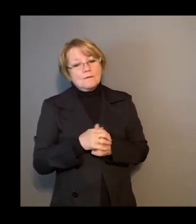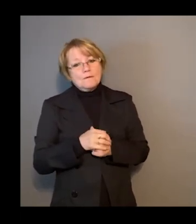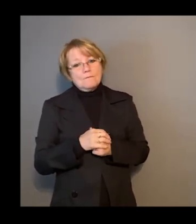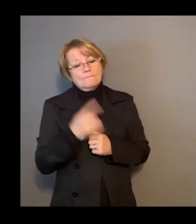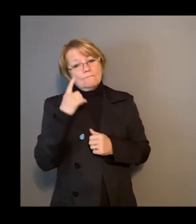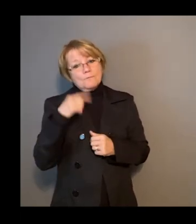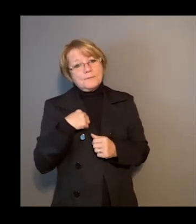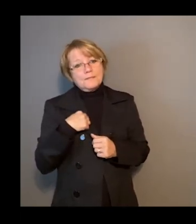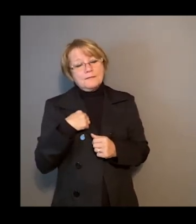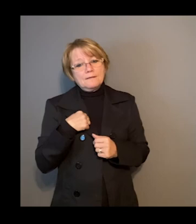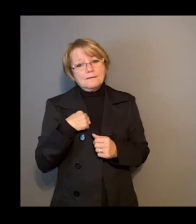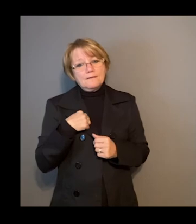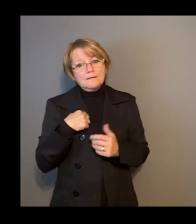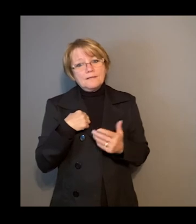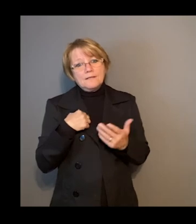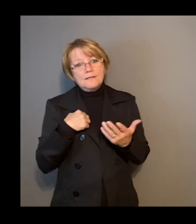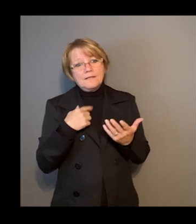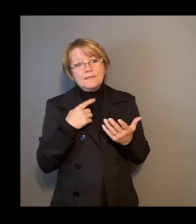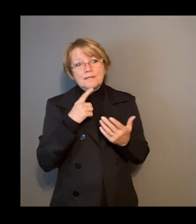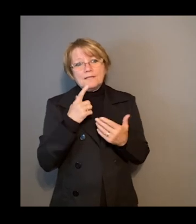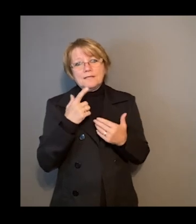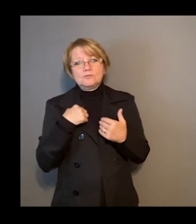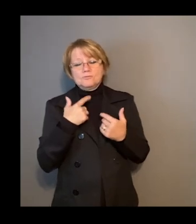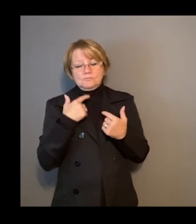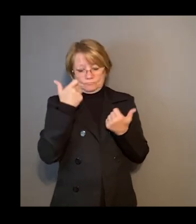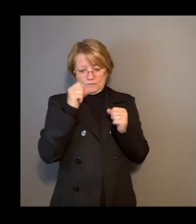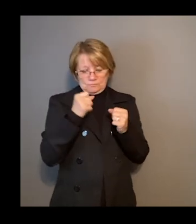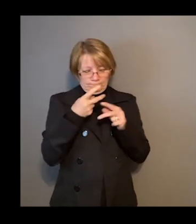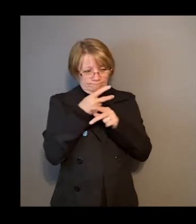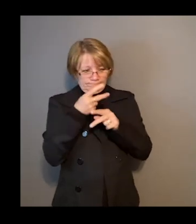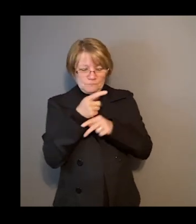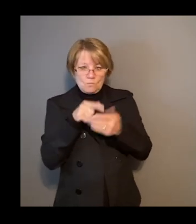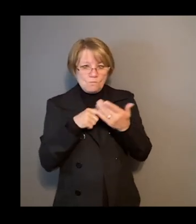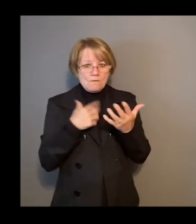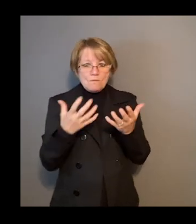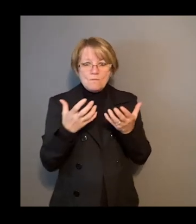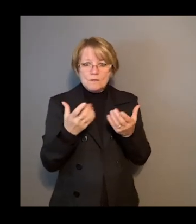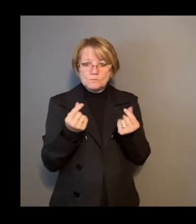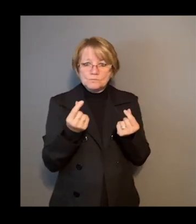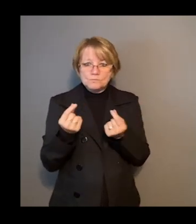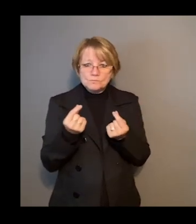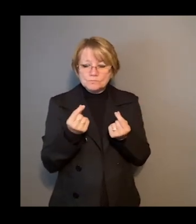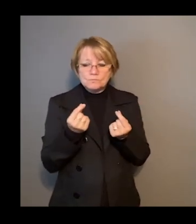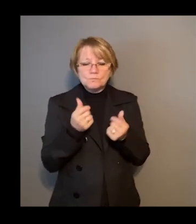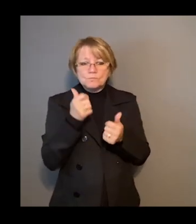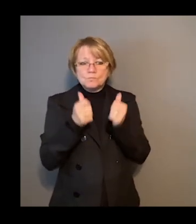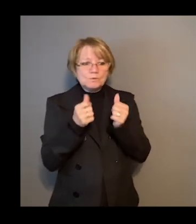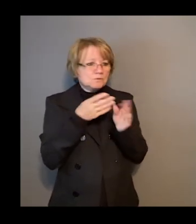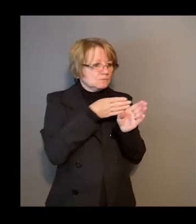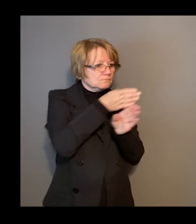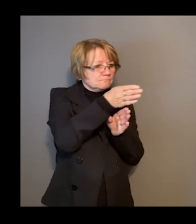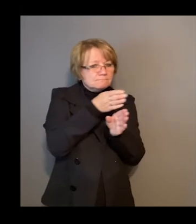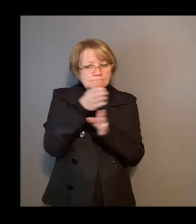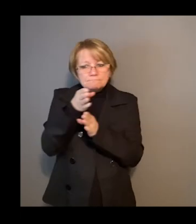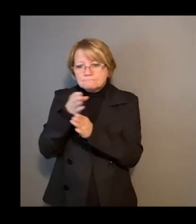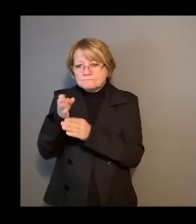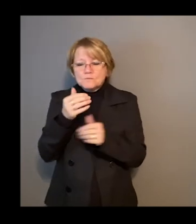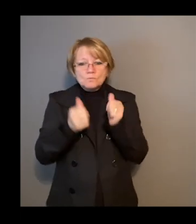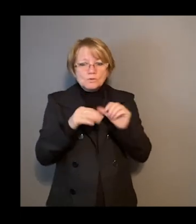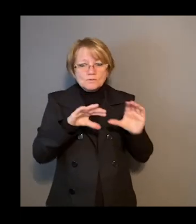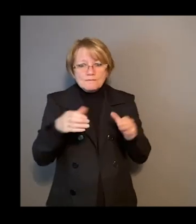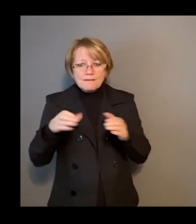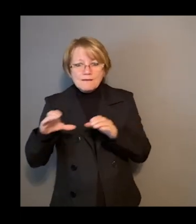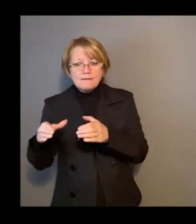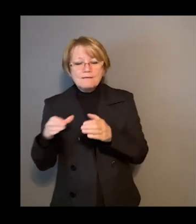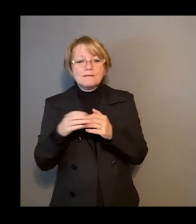figuring out what I wanted to do, like what route I wanted to take, which classes I wanted to take. And